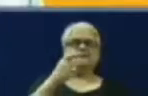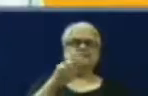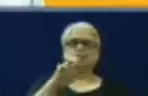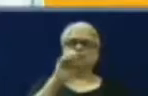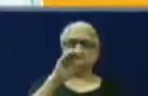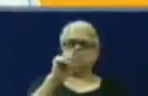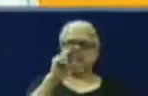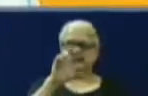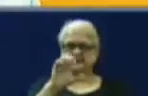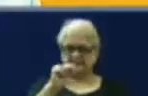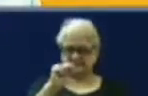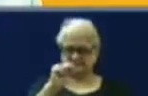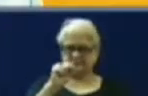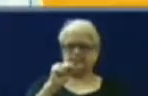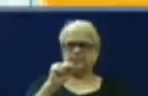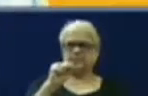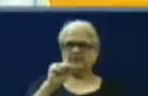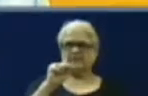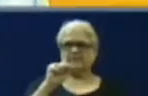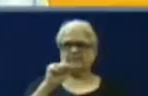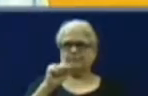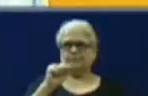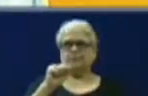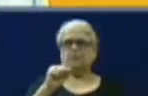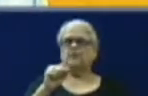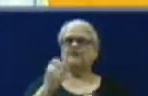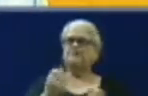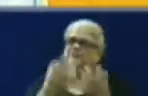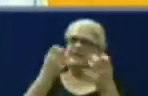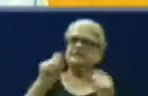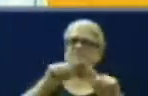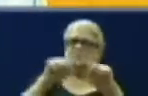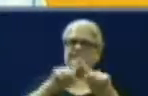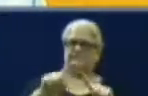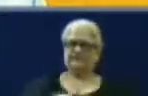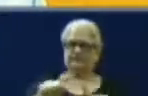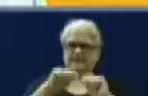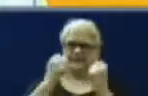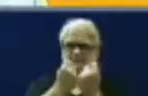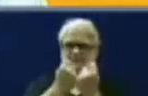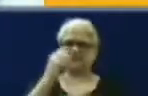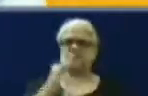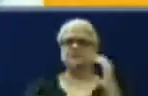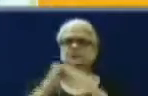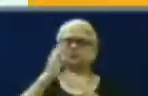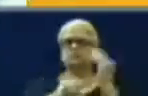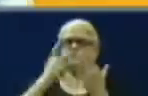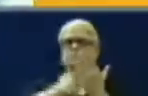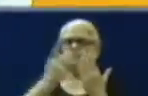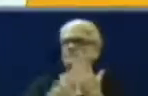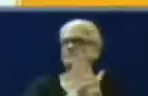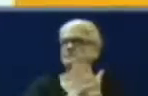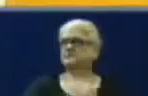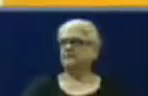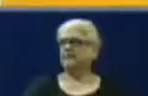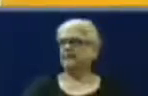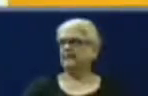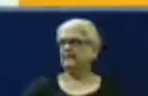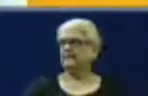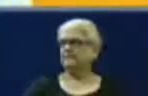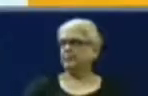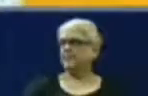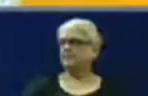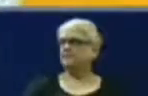AP classes. Our plan is to have multiple teams that will be learning to construct and program the robot that you see here today, the VEX IQ.